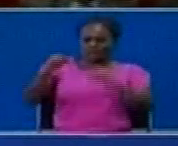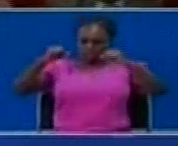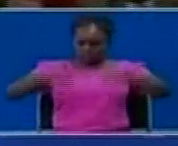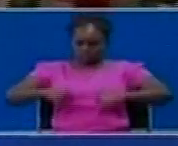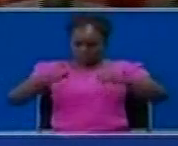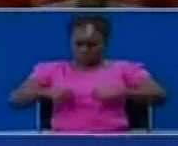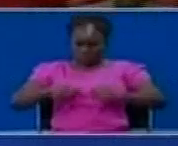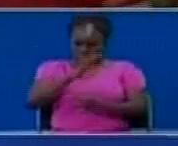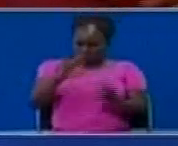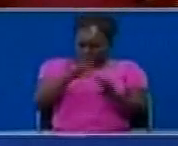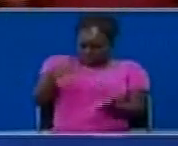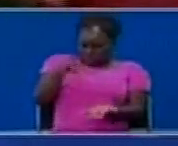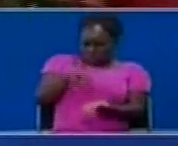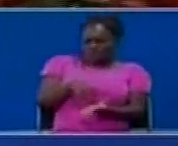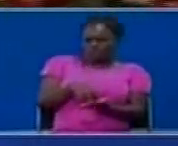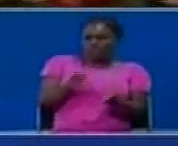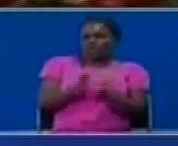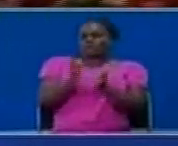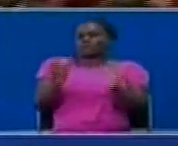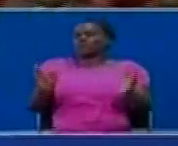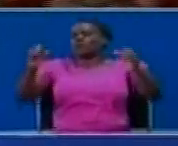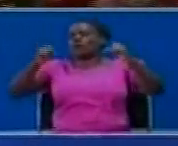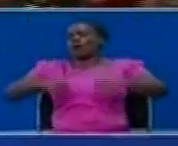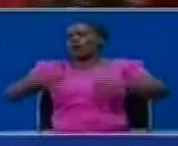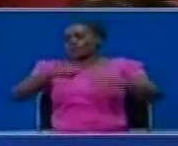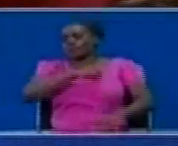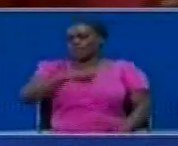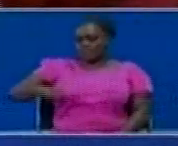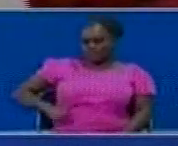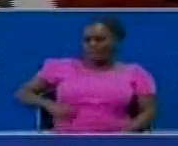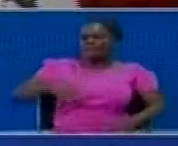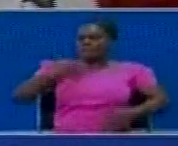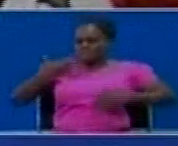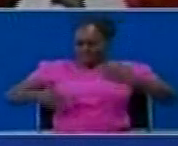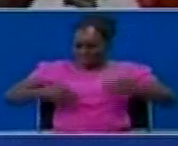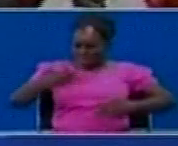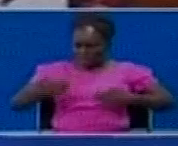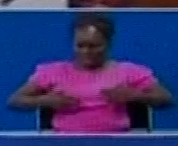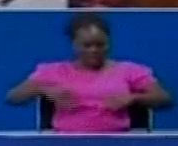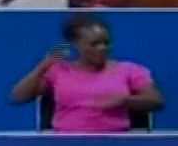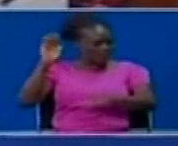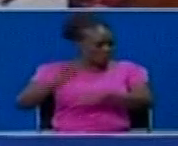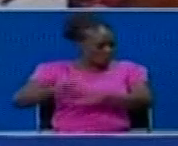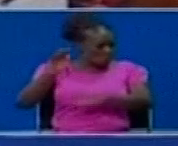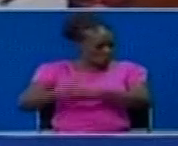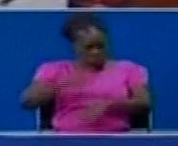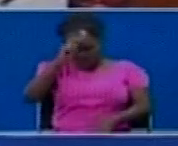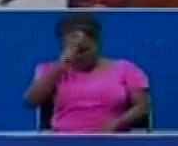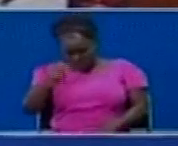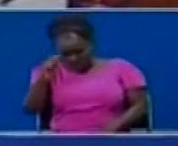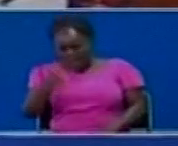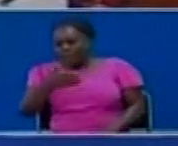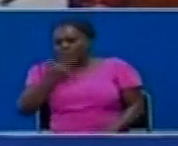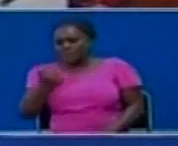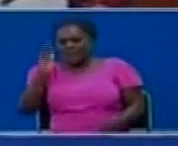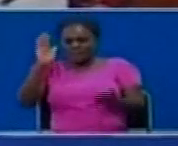In this specific case, there is general agreement that the senators conducted themselves in a more respectable, mature